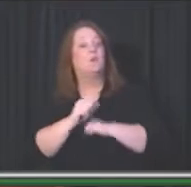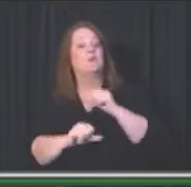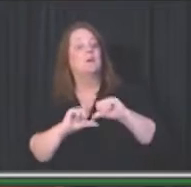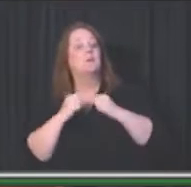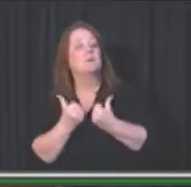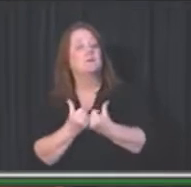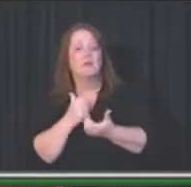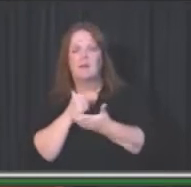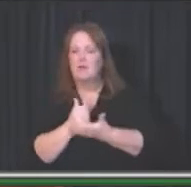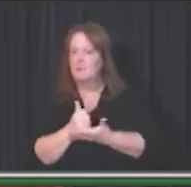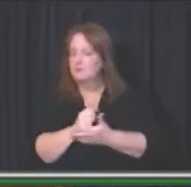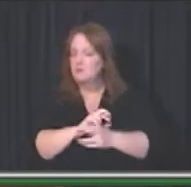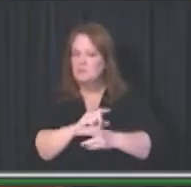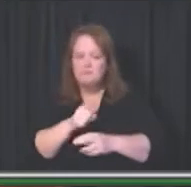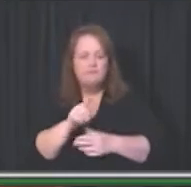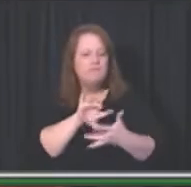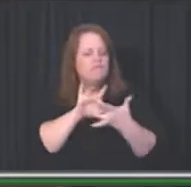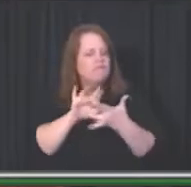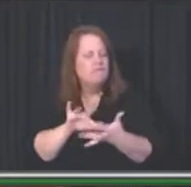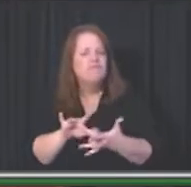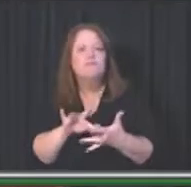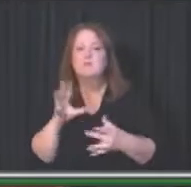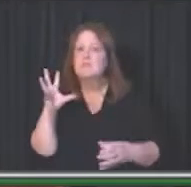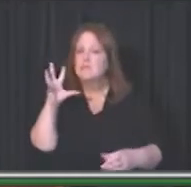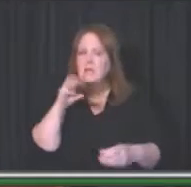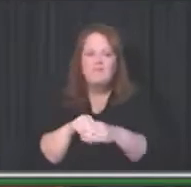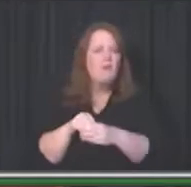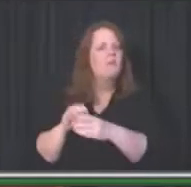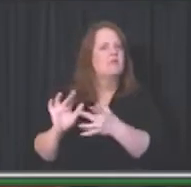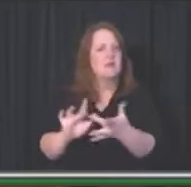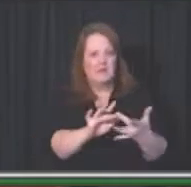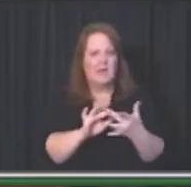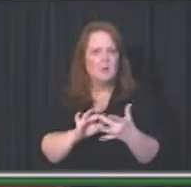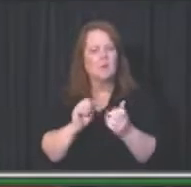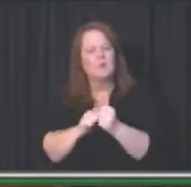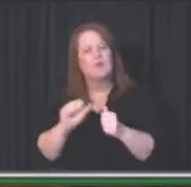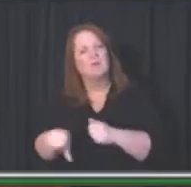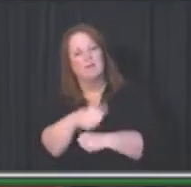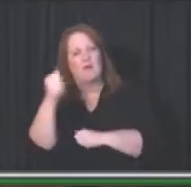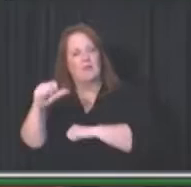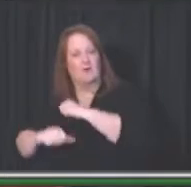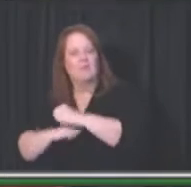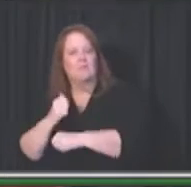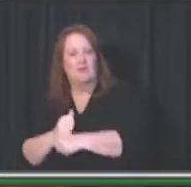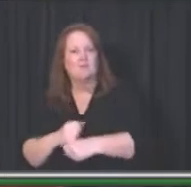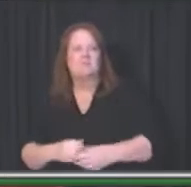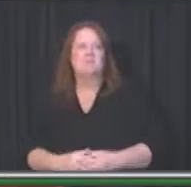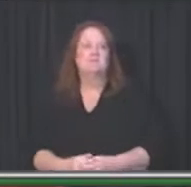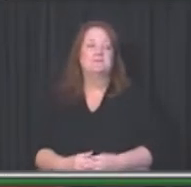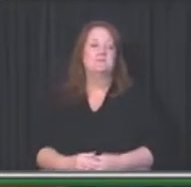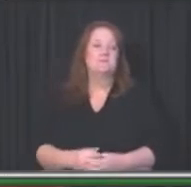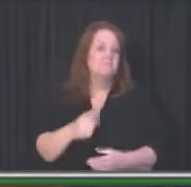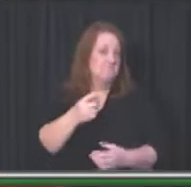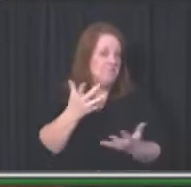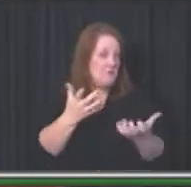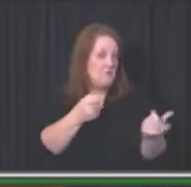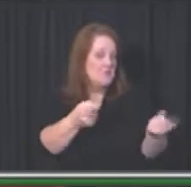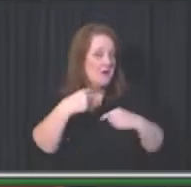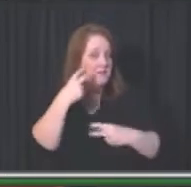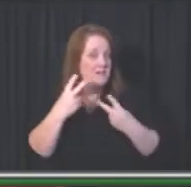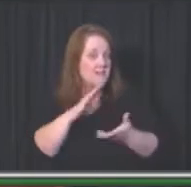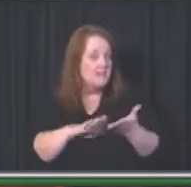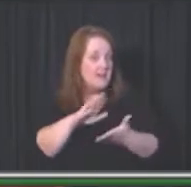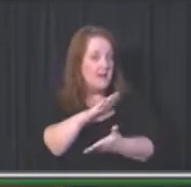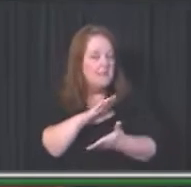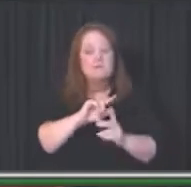stay connected, get involved, and network with your fellow alumni. Whether you'd like to visit campus,